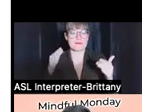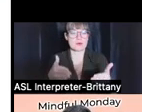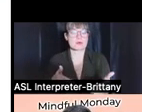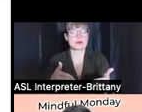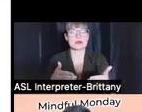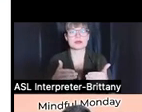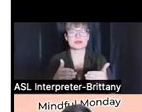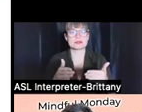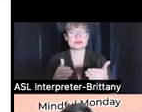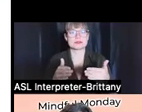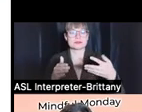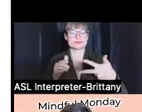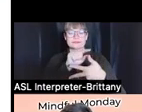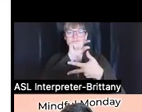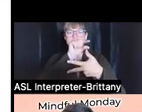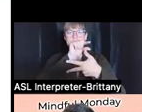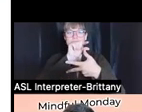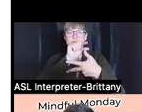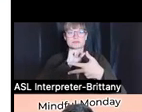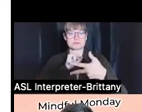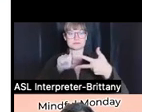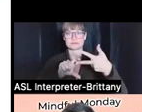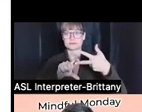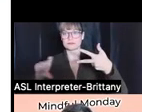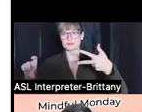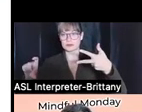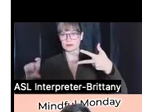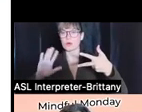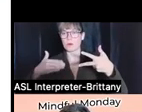on tier 1, which is a support that all students should have at all times.